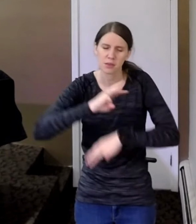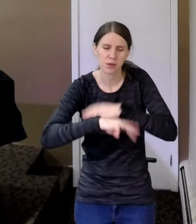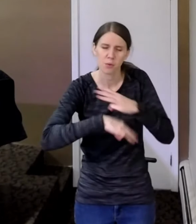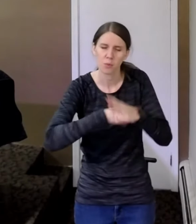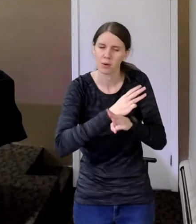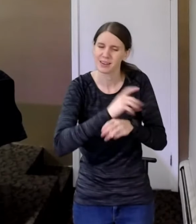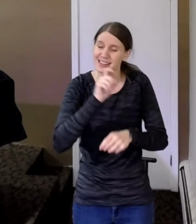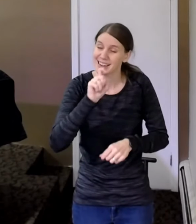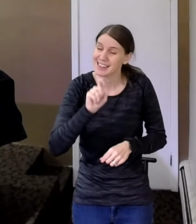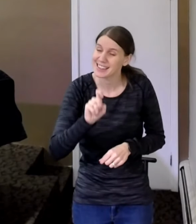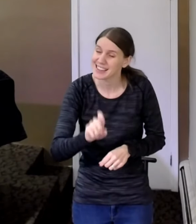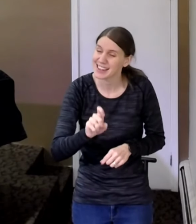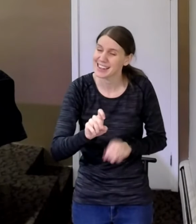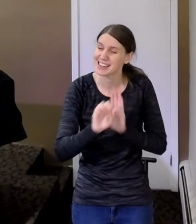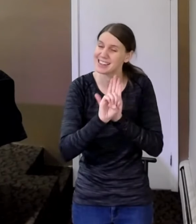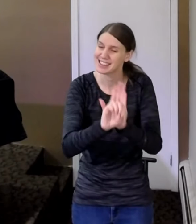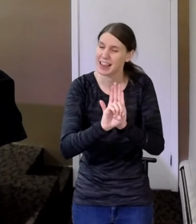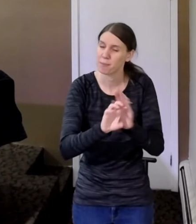needs the light of Jesus